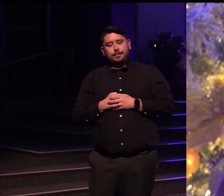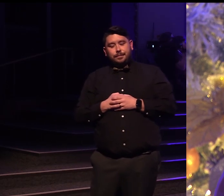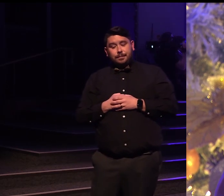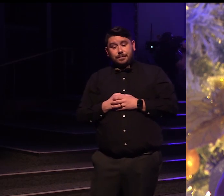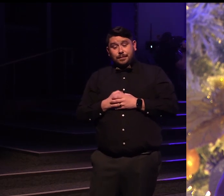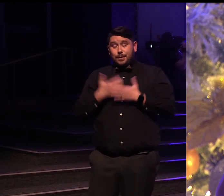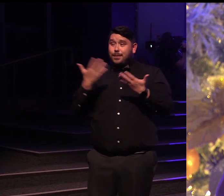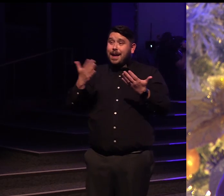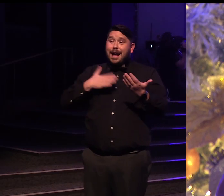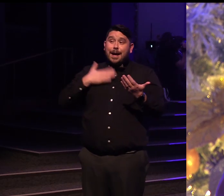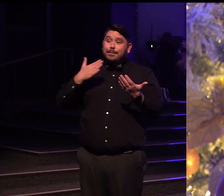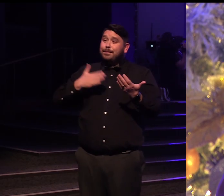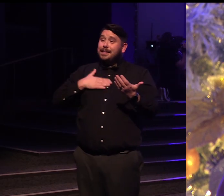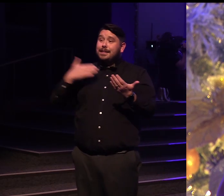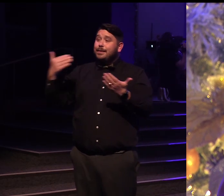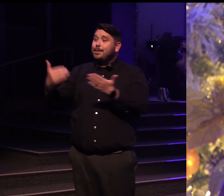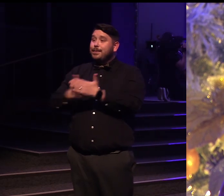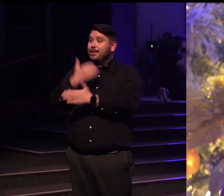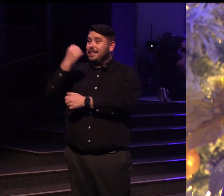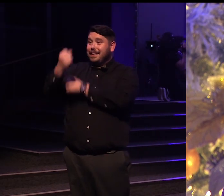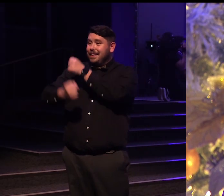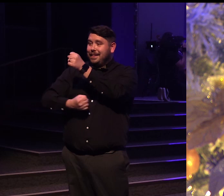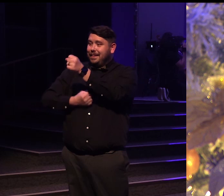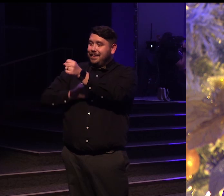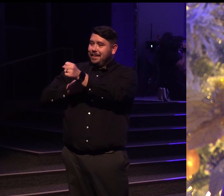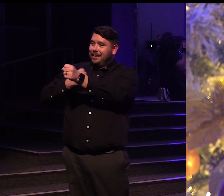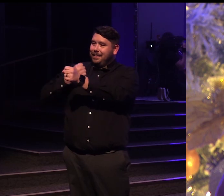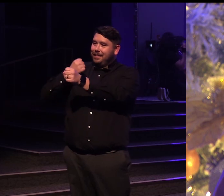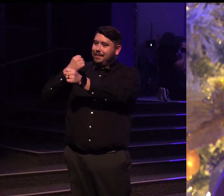So happy New Year.